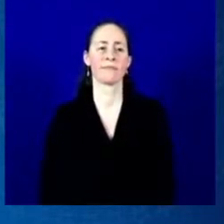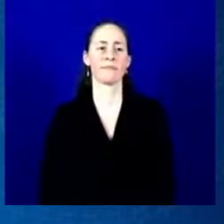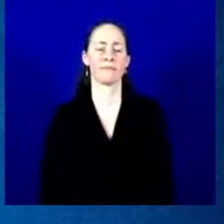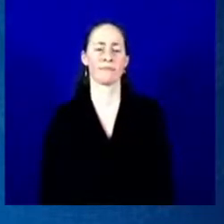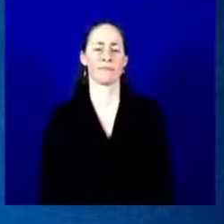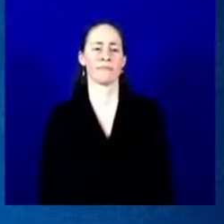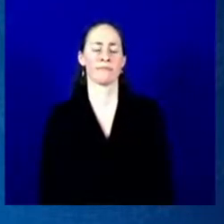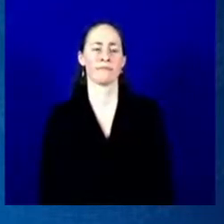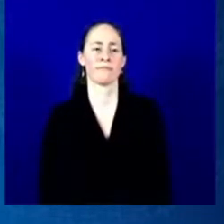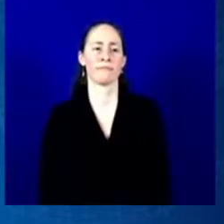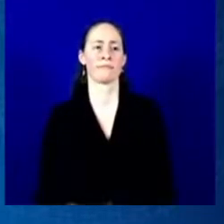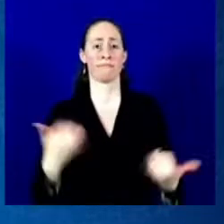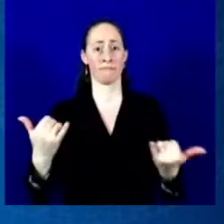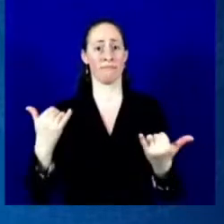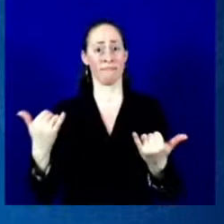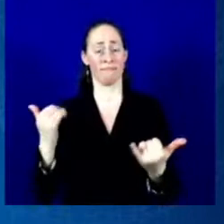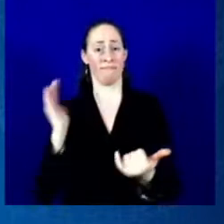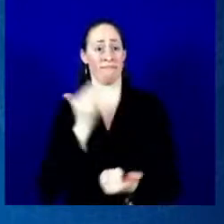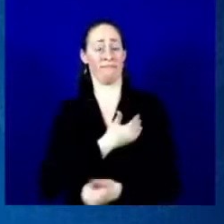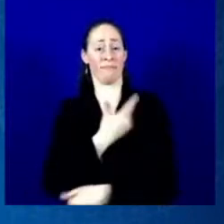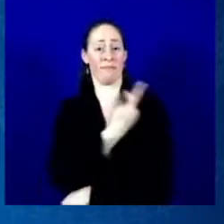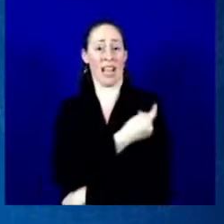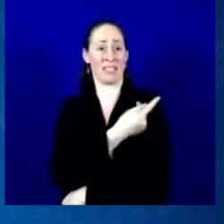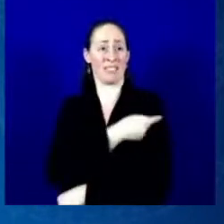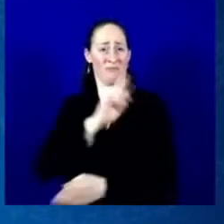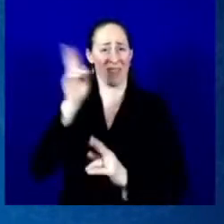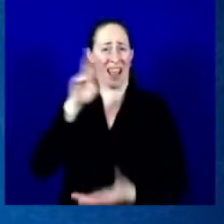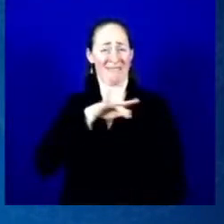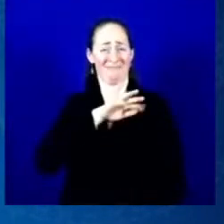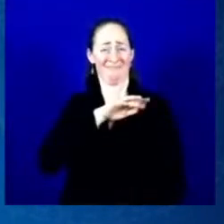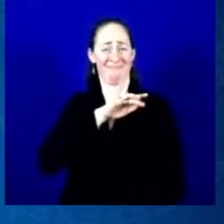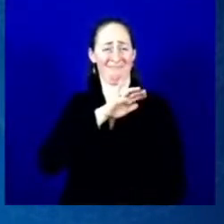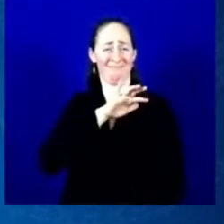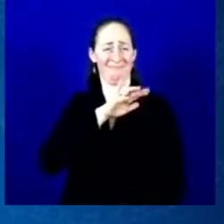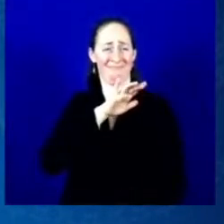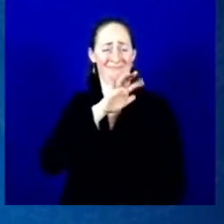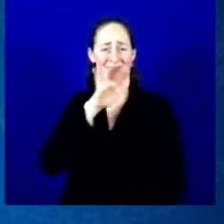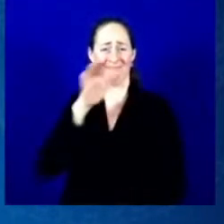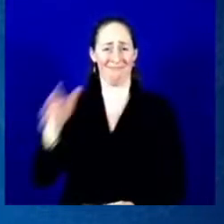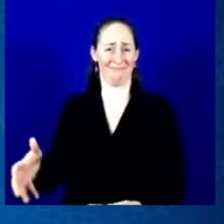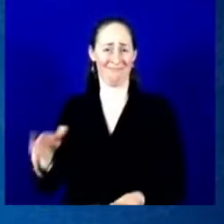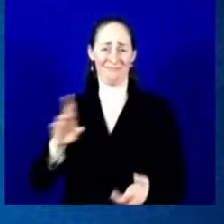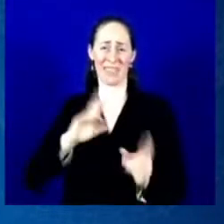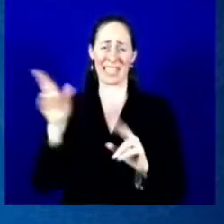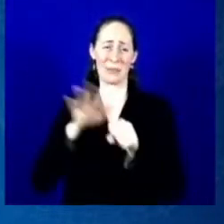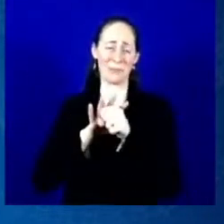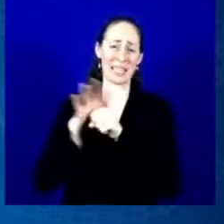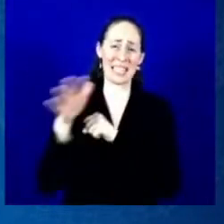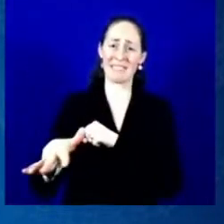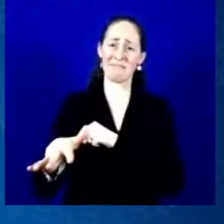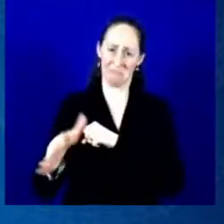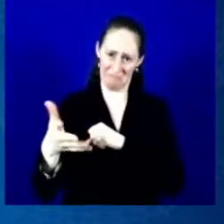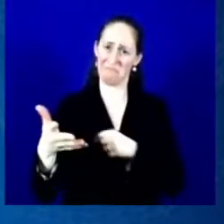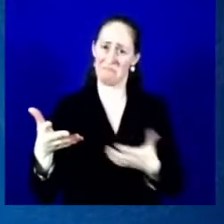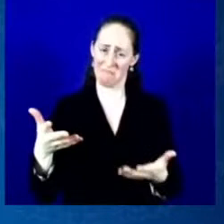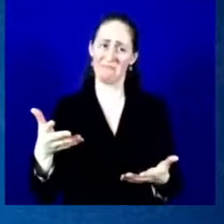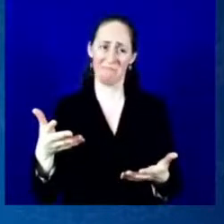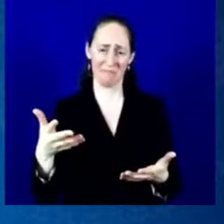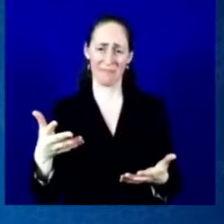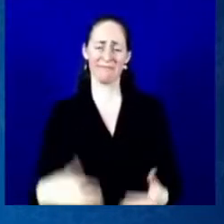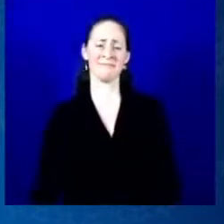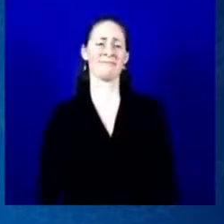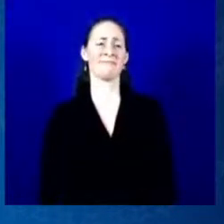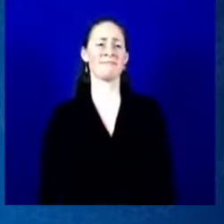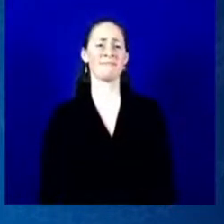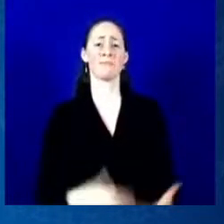to meet our needs, and we're meeting them, will become an arsenal for vaccines for other